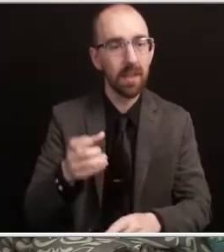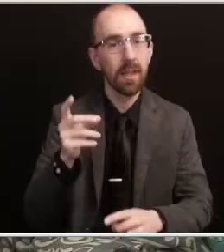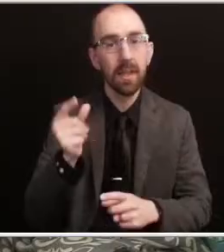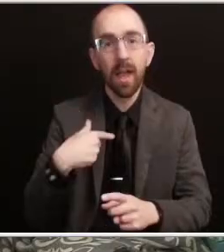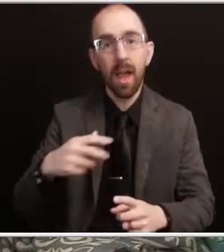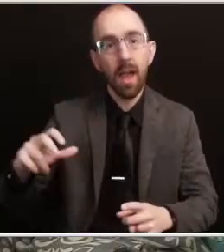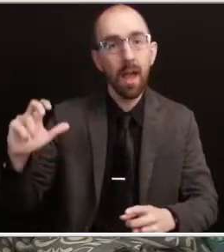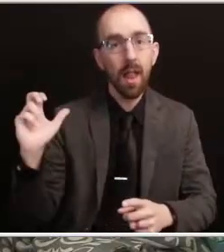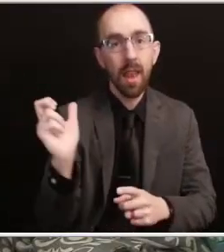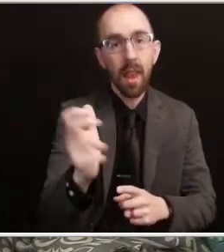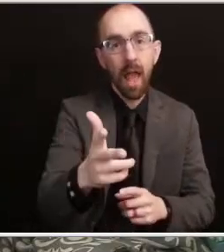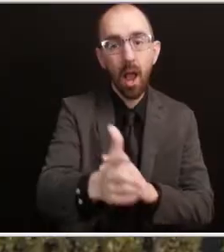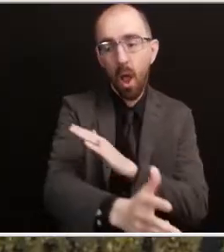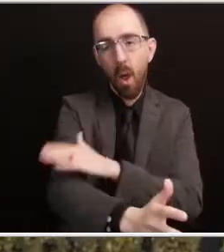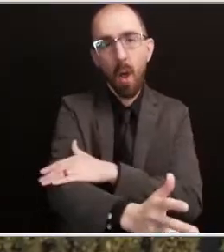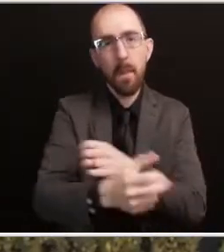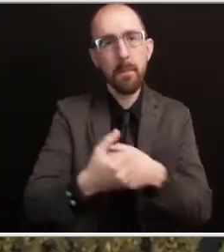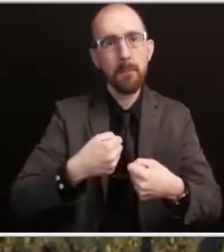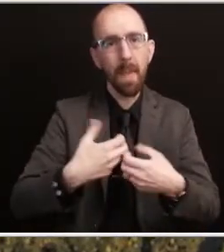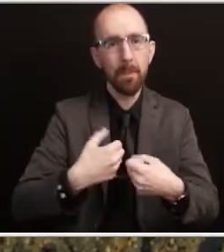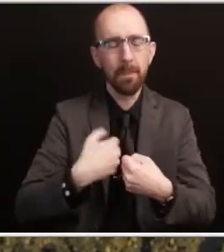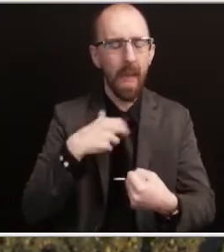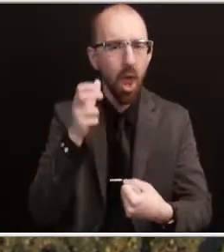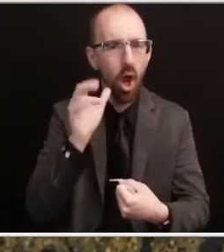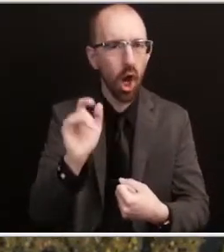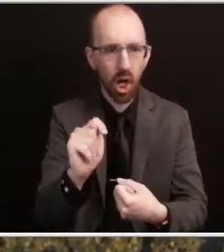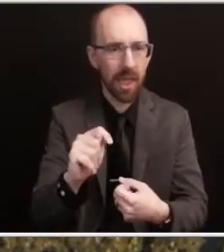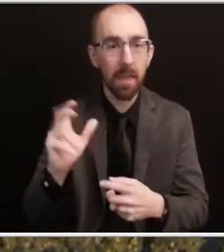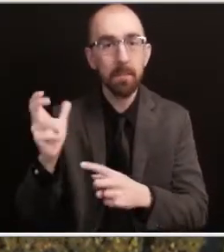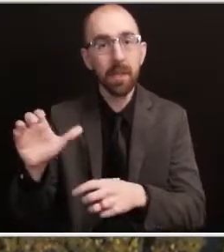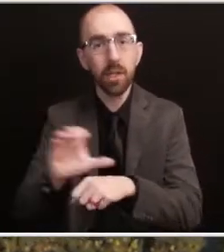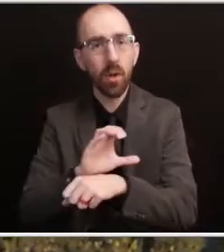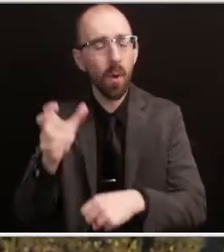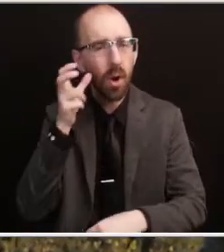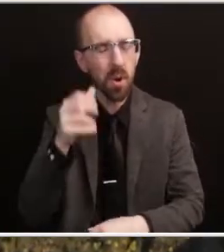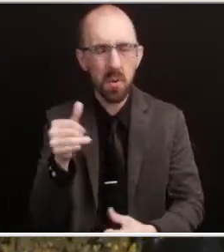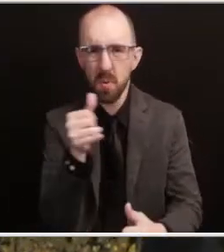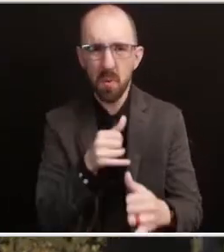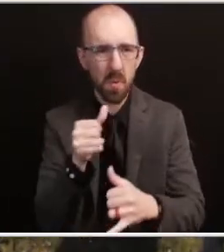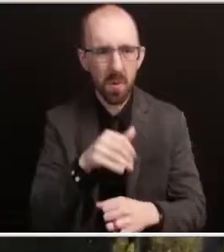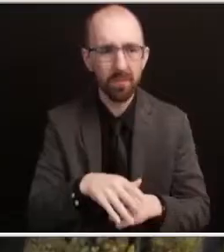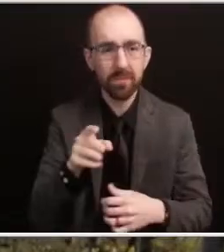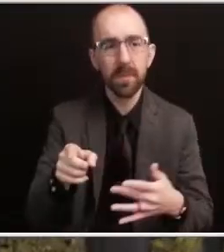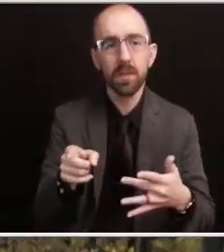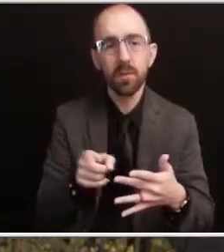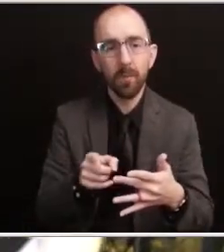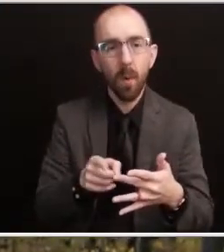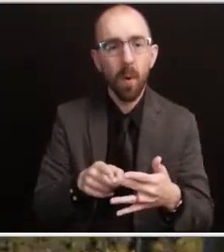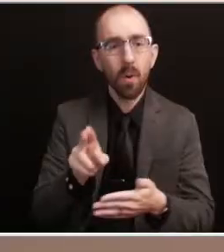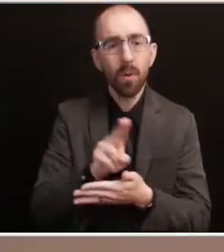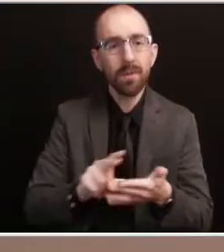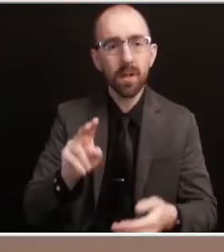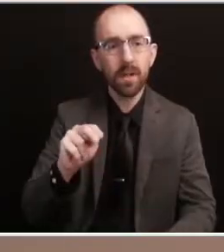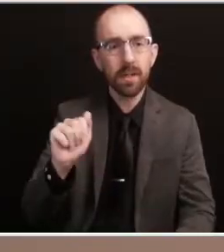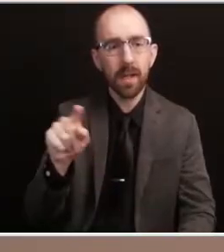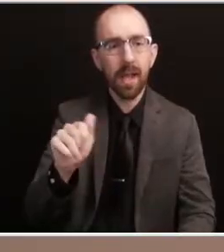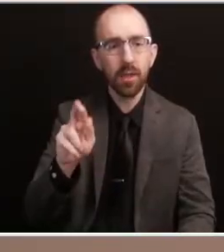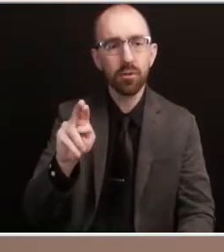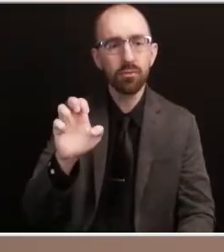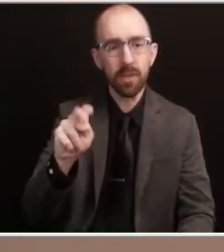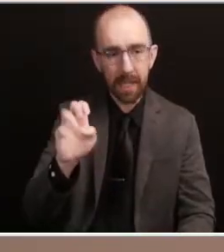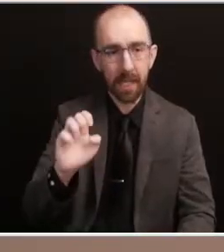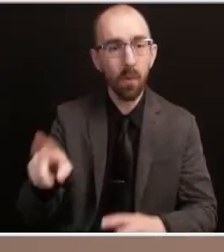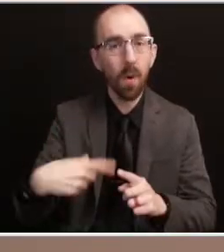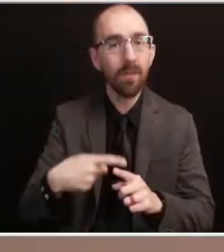it. My pitching coach heard it and everything. A sophomore at Mid-America Nazarene University, Daniel pitches for the baseball team. When he was growing up,